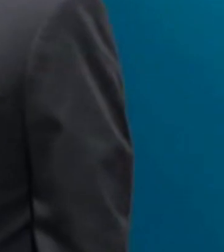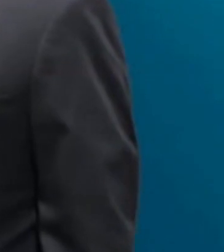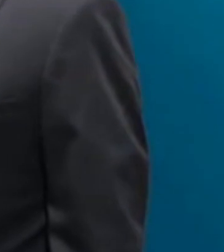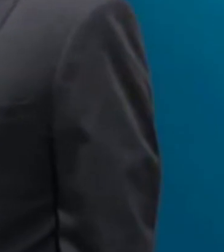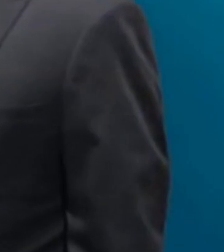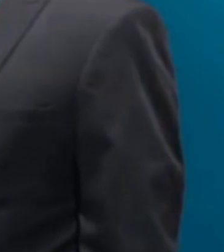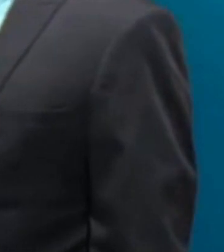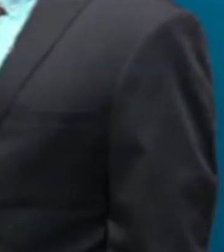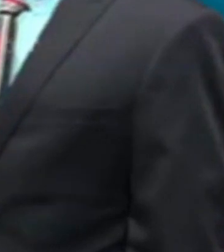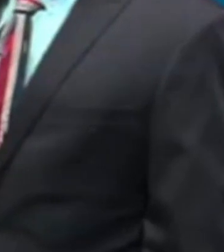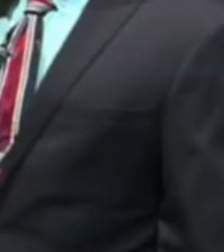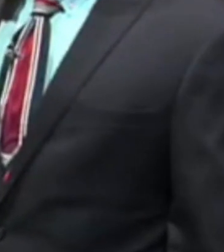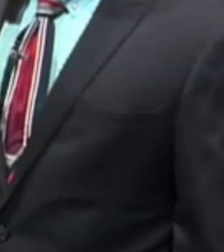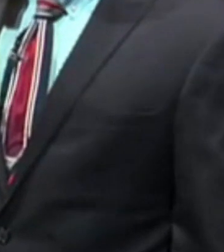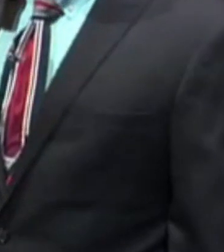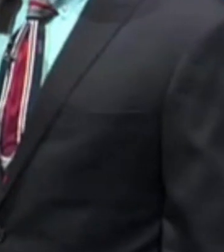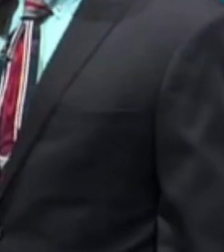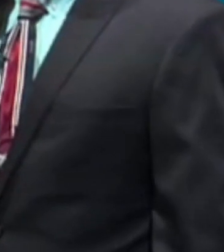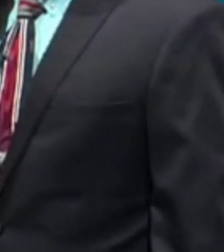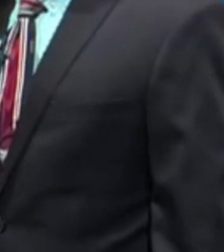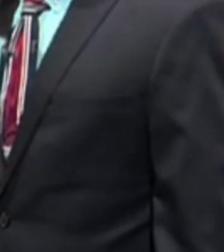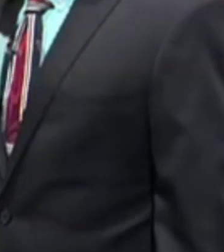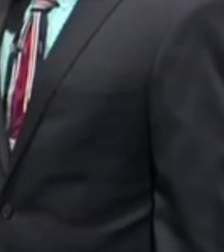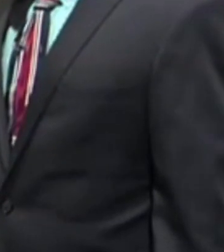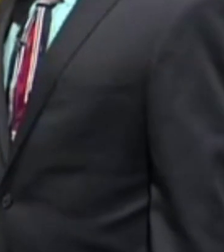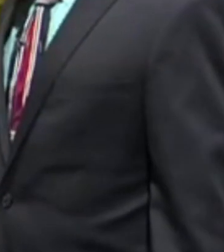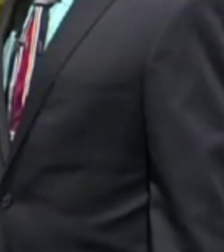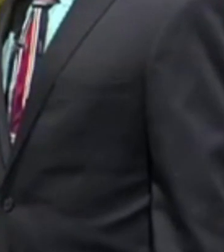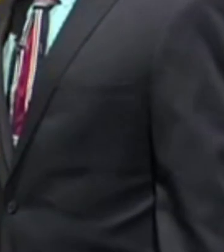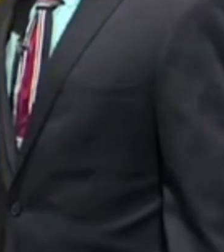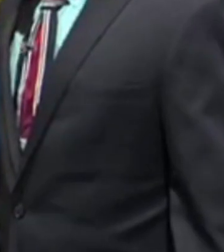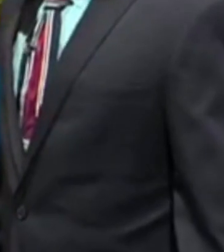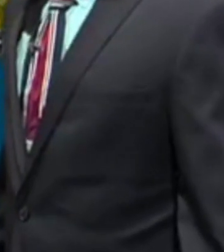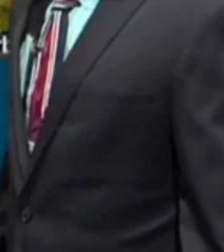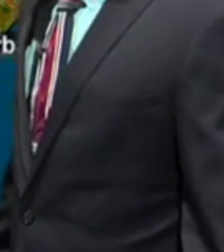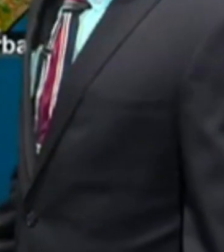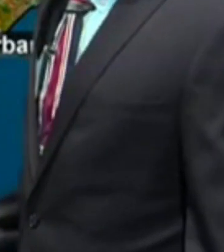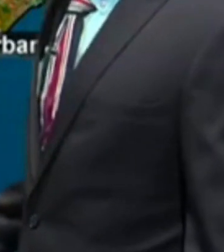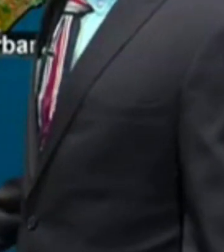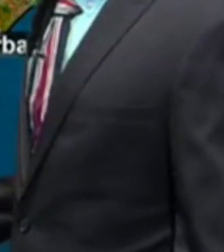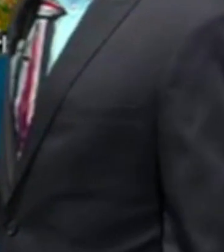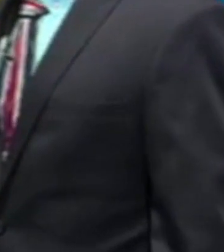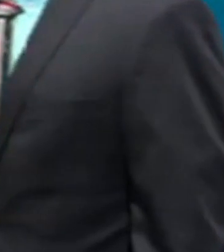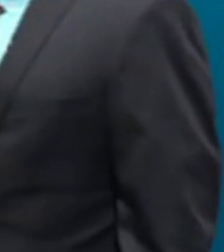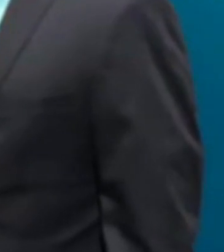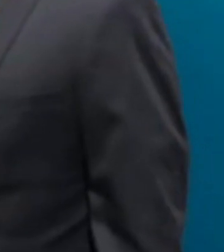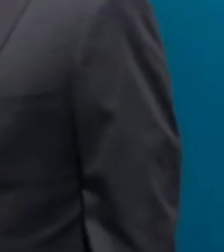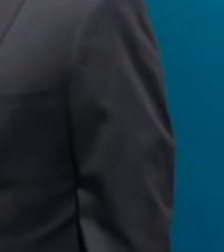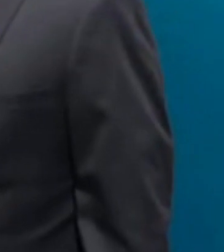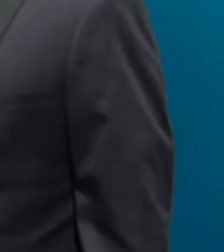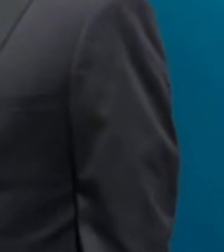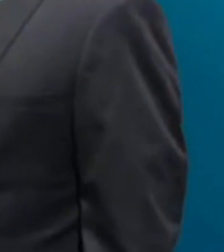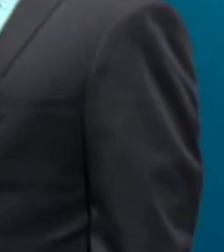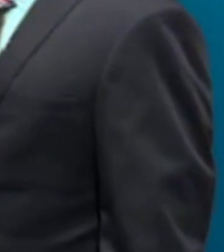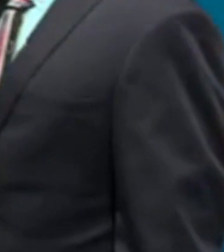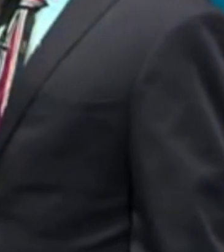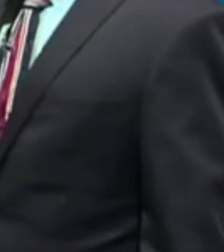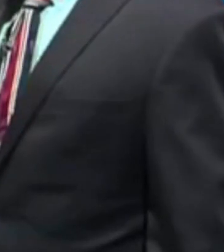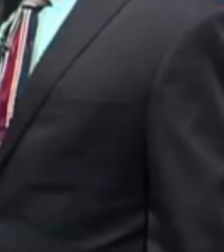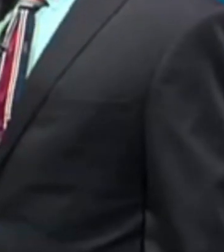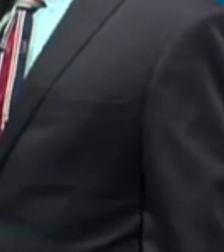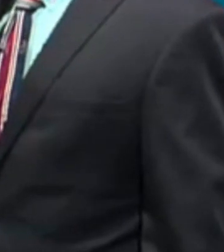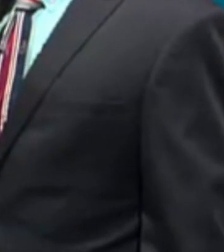tlhafilego ka dikalong tša ka Cape Town ga re ya ka dikalong tšeo a re tlhokomeleng magašo. La ka moswane re sa bona gabotse diphefo di tla tšutla ka lewatleng gona ka borwa bodikele ba Kapa ge le ka